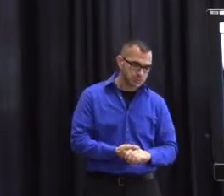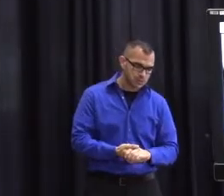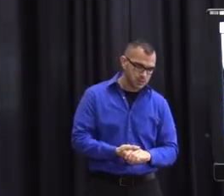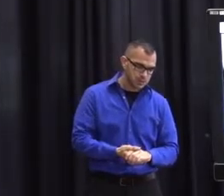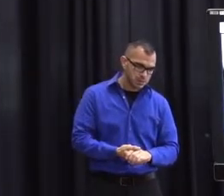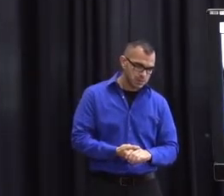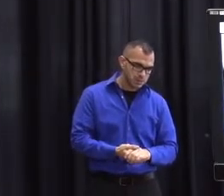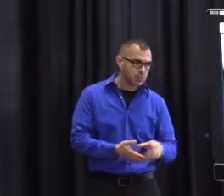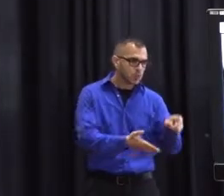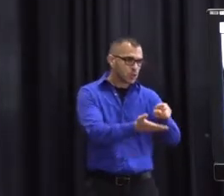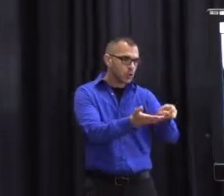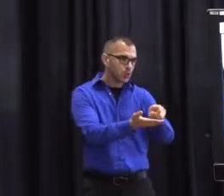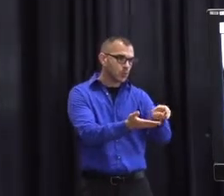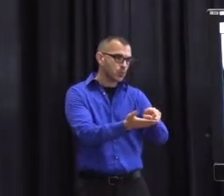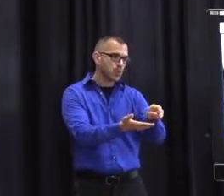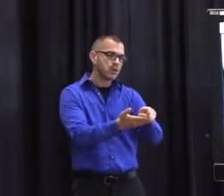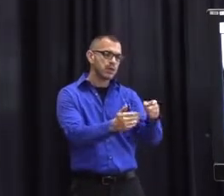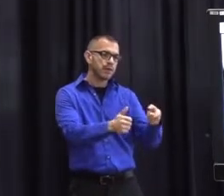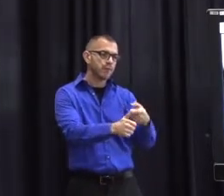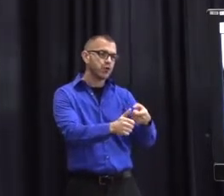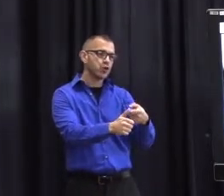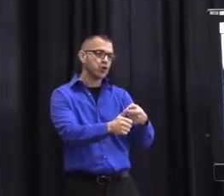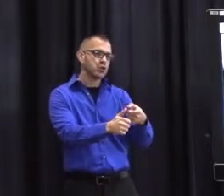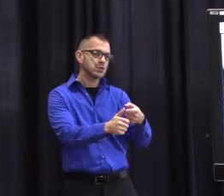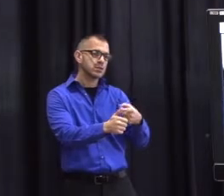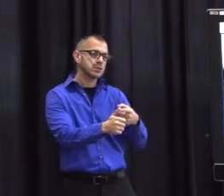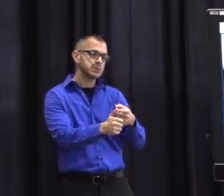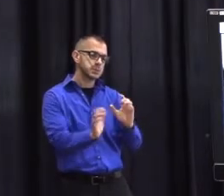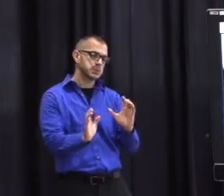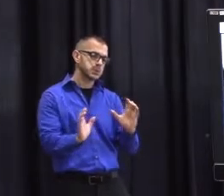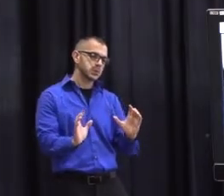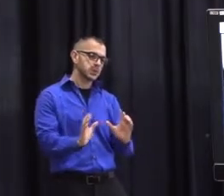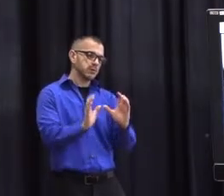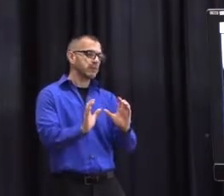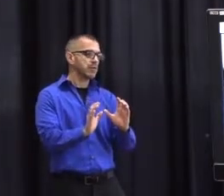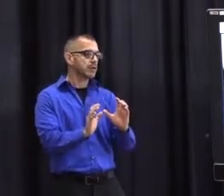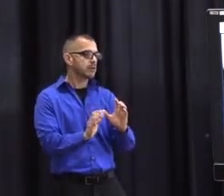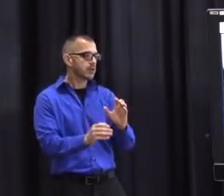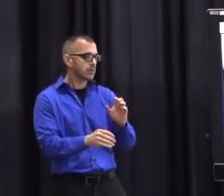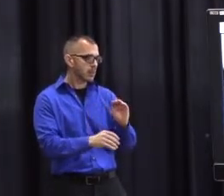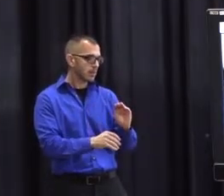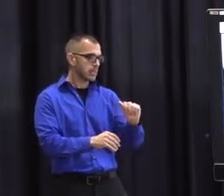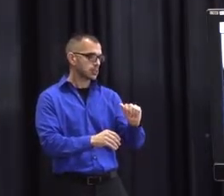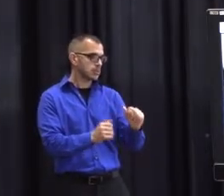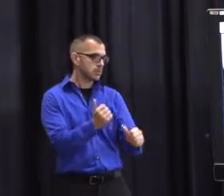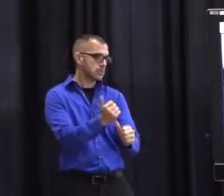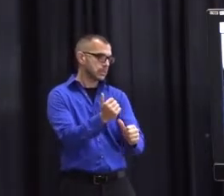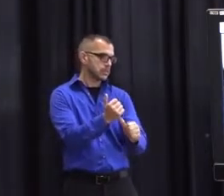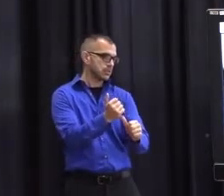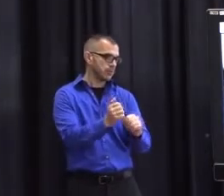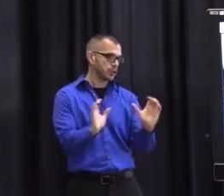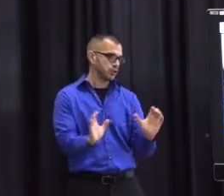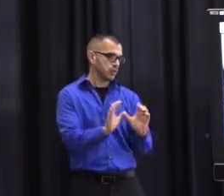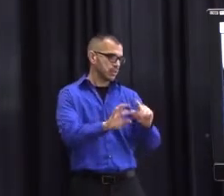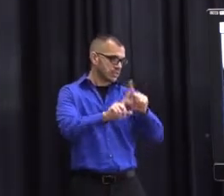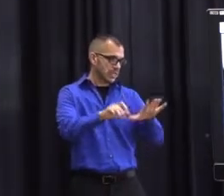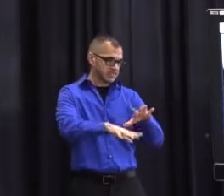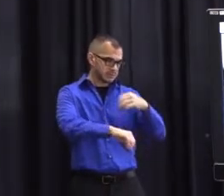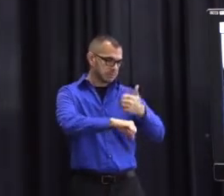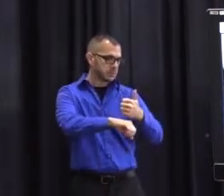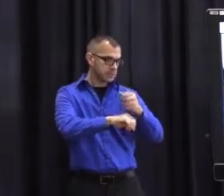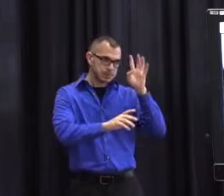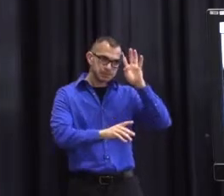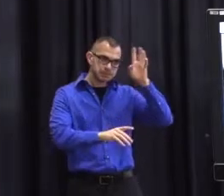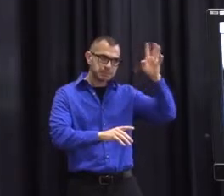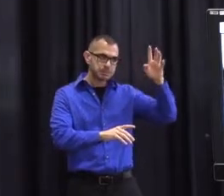involved in writing the very first certified medical assistance certification exams. She